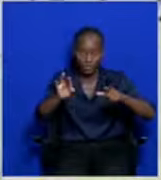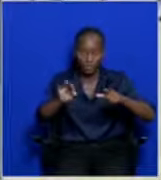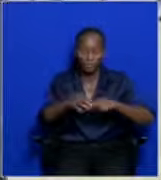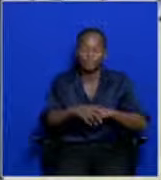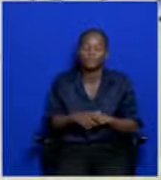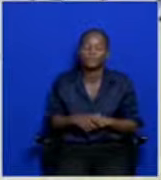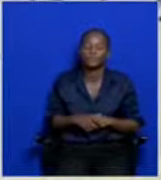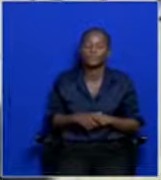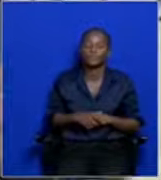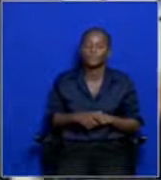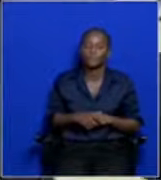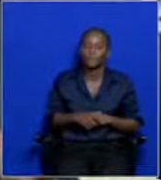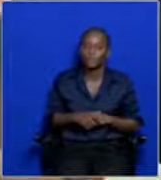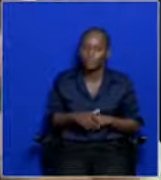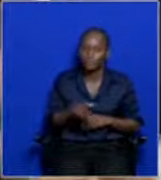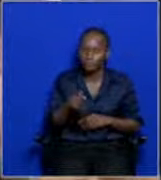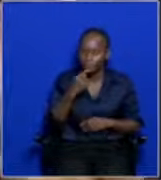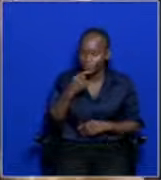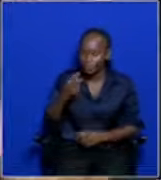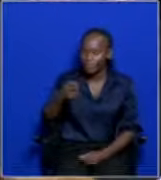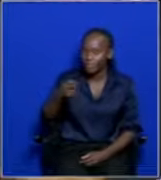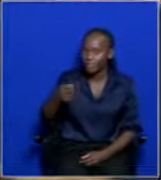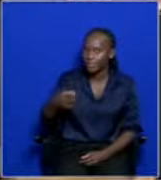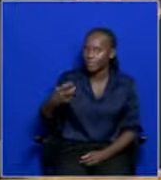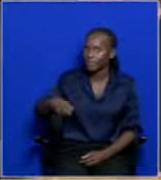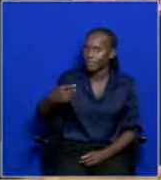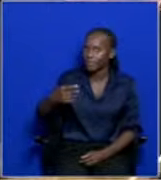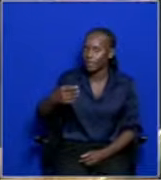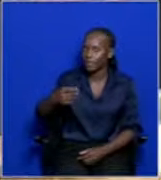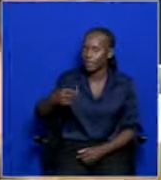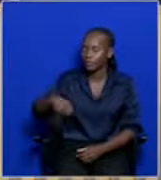it's marked 3 of 3 on the spine.